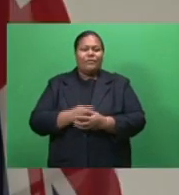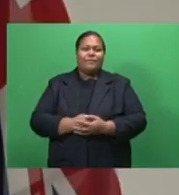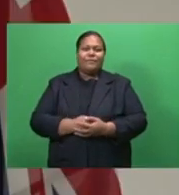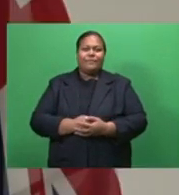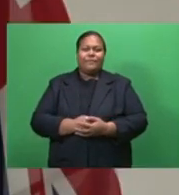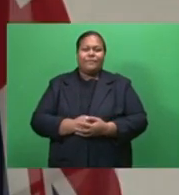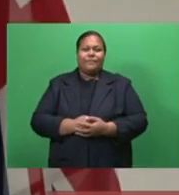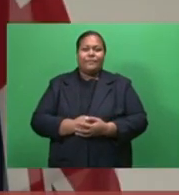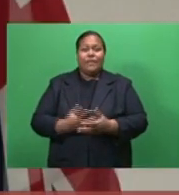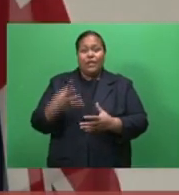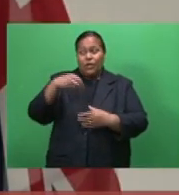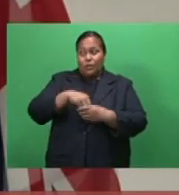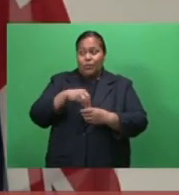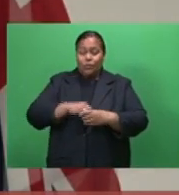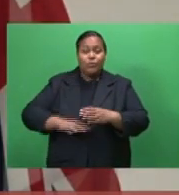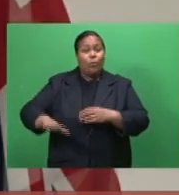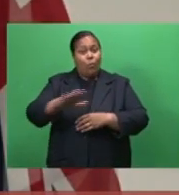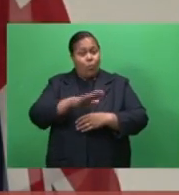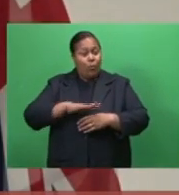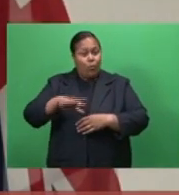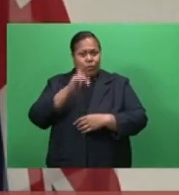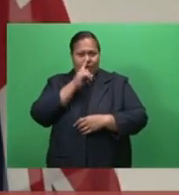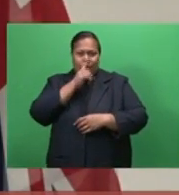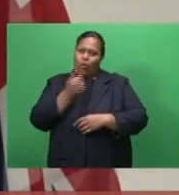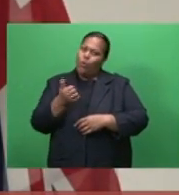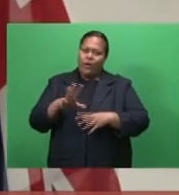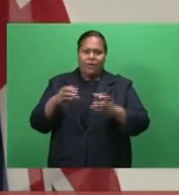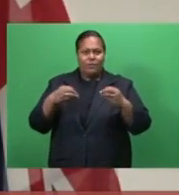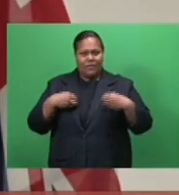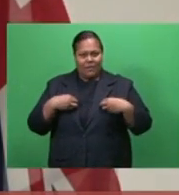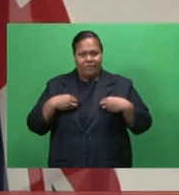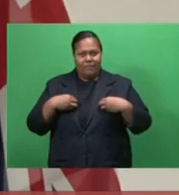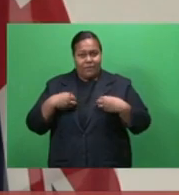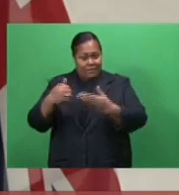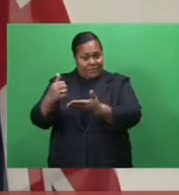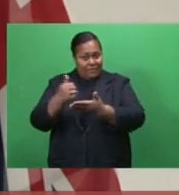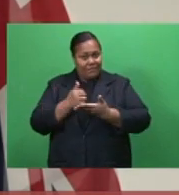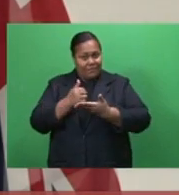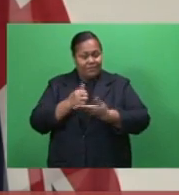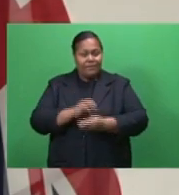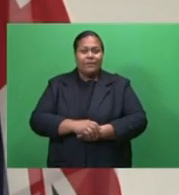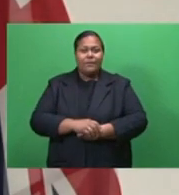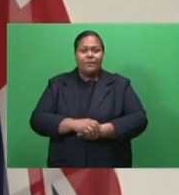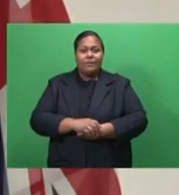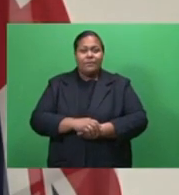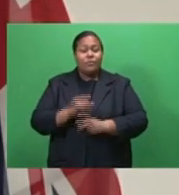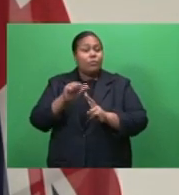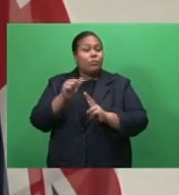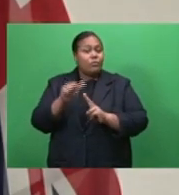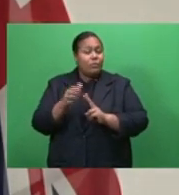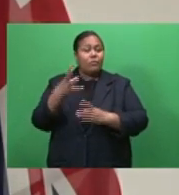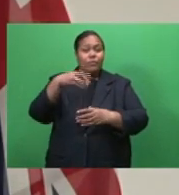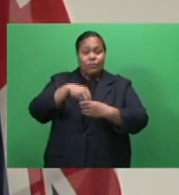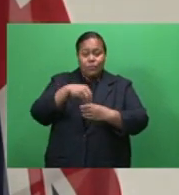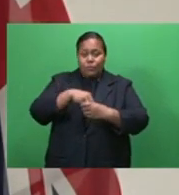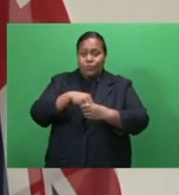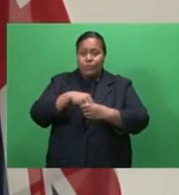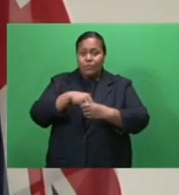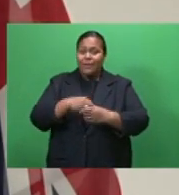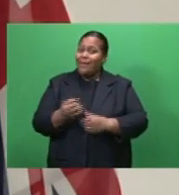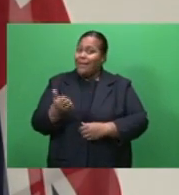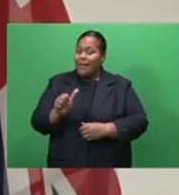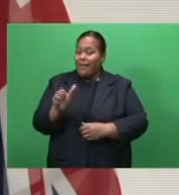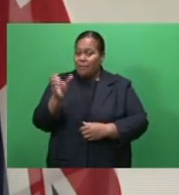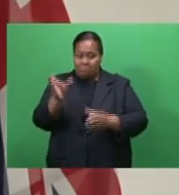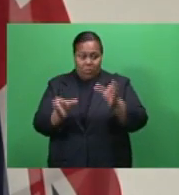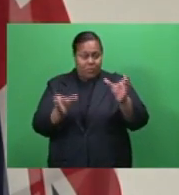It includes all those people who've already received assistance, and of course it will include any persons